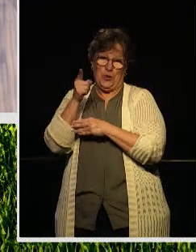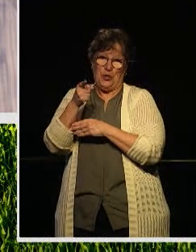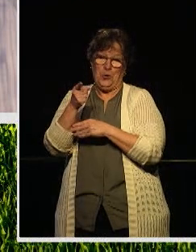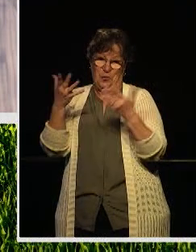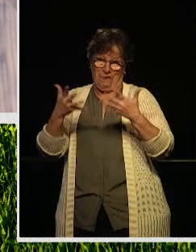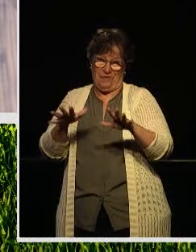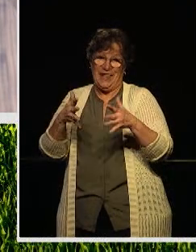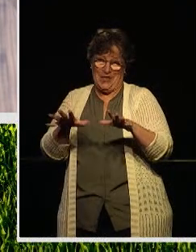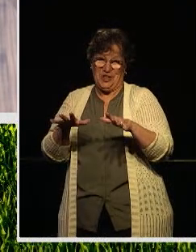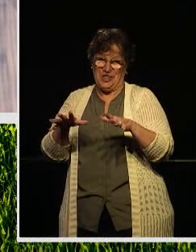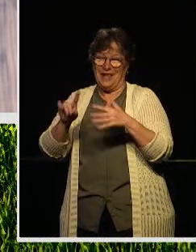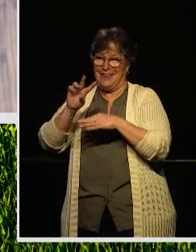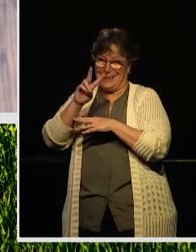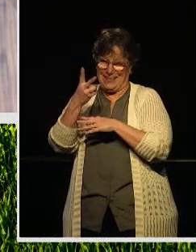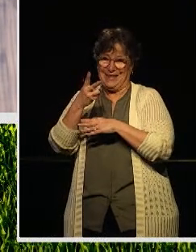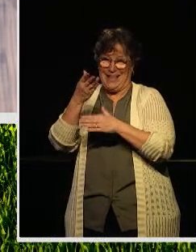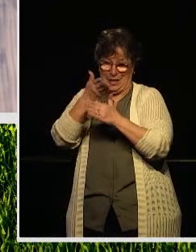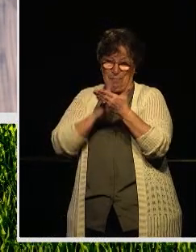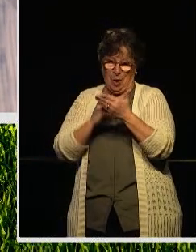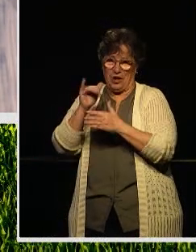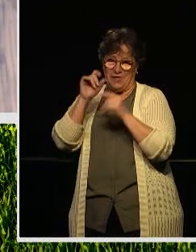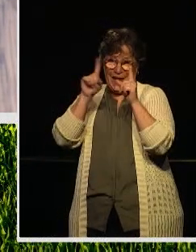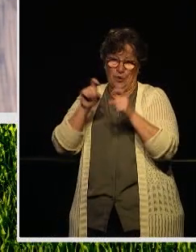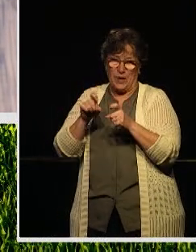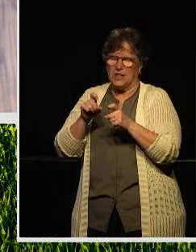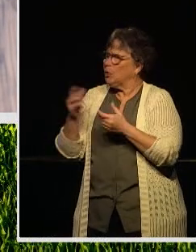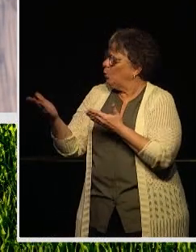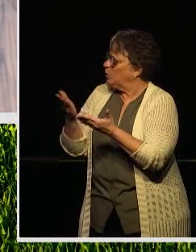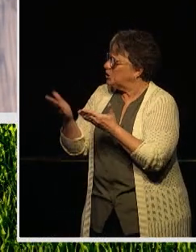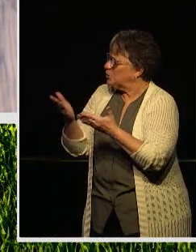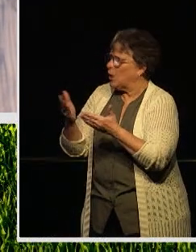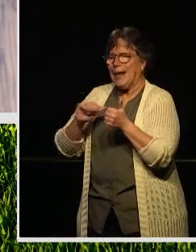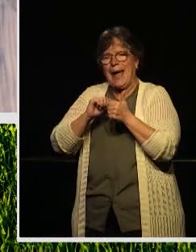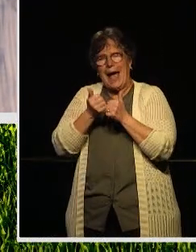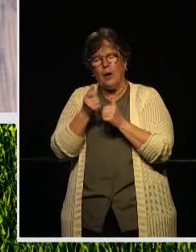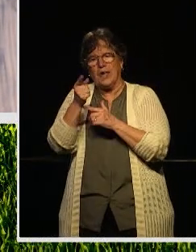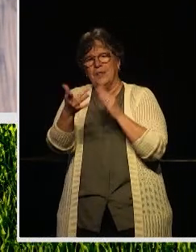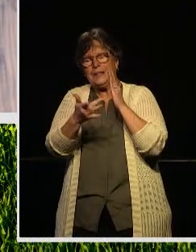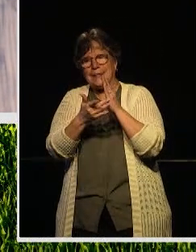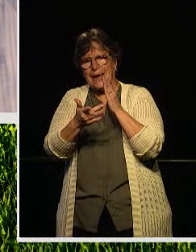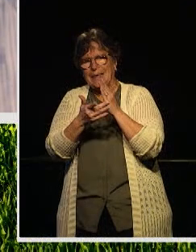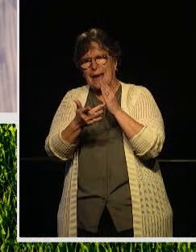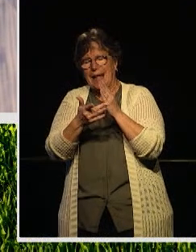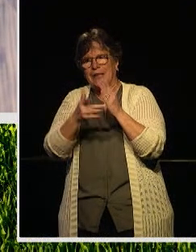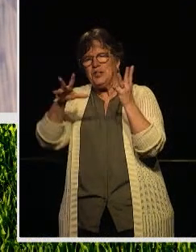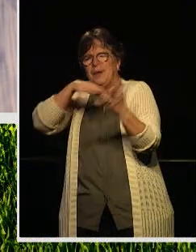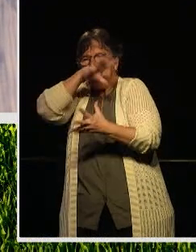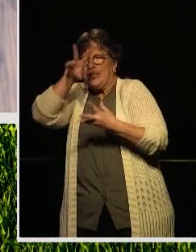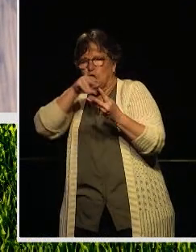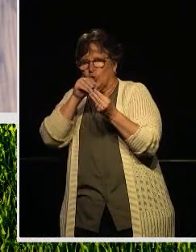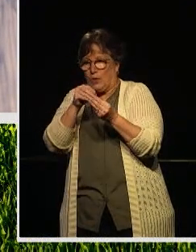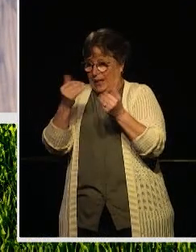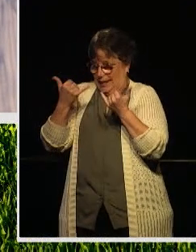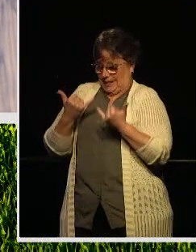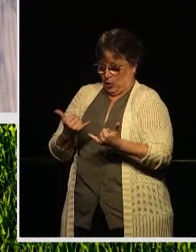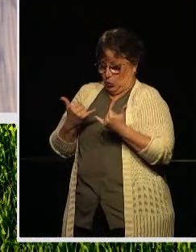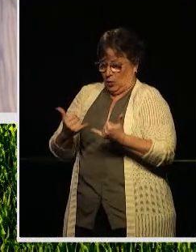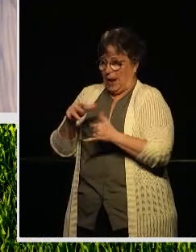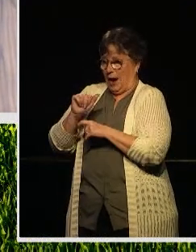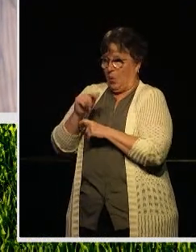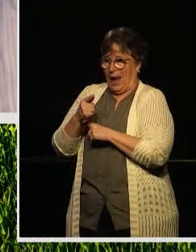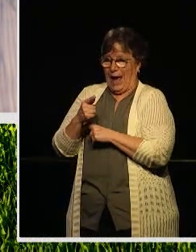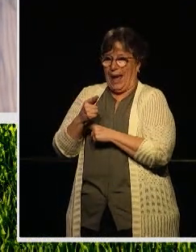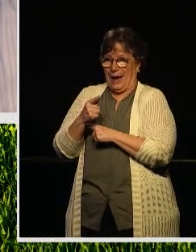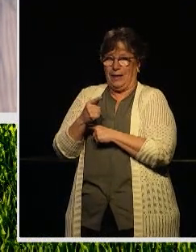question with the first. Which was what? It was, how can this type of technology be integrated into current agricultural methods? There we